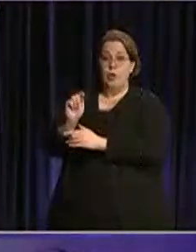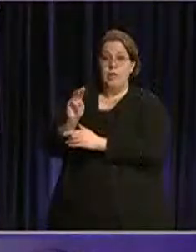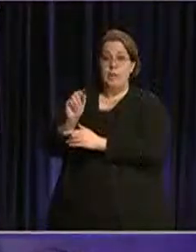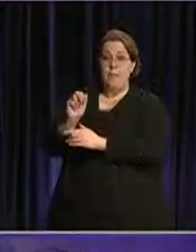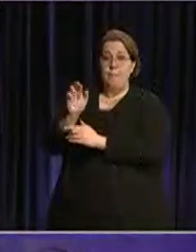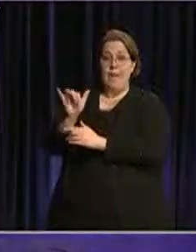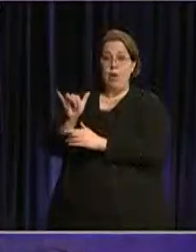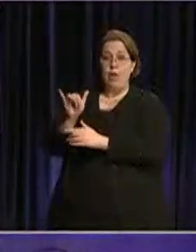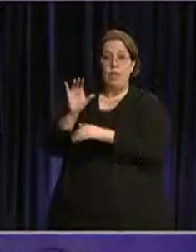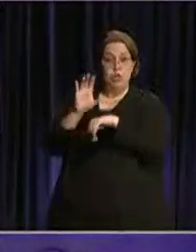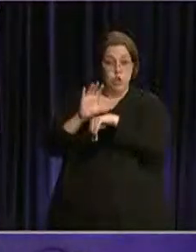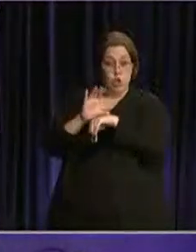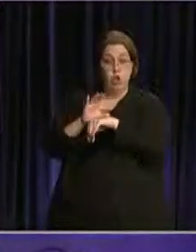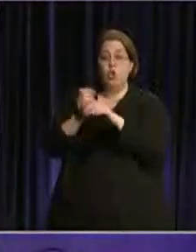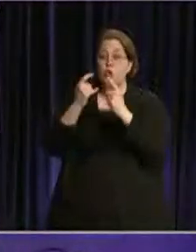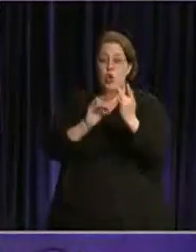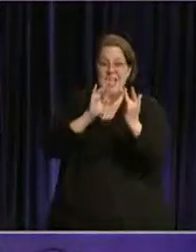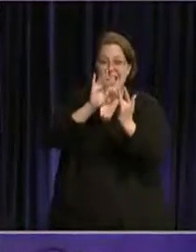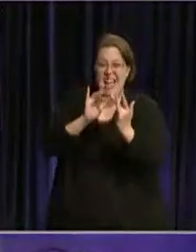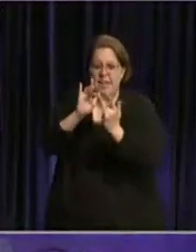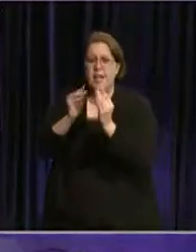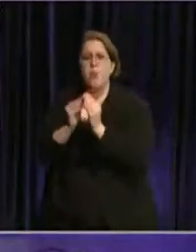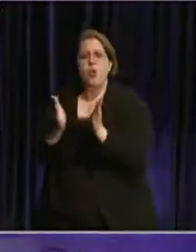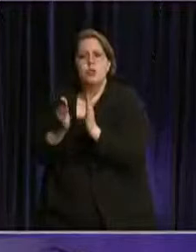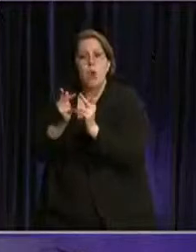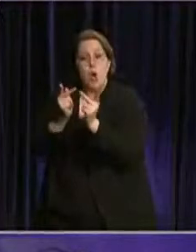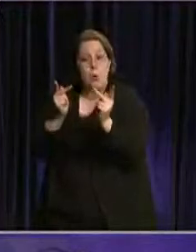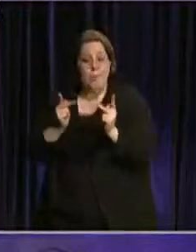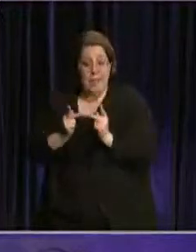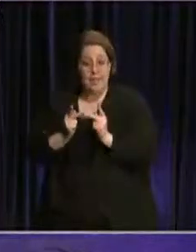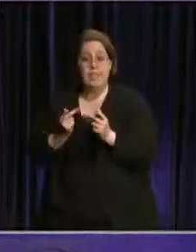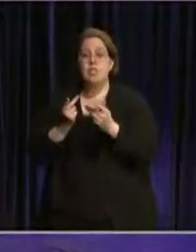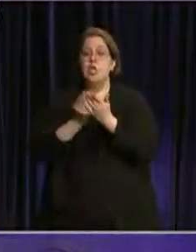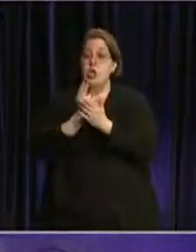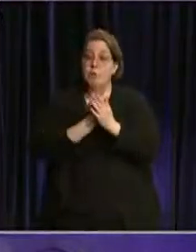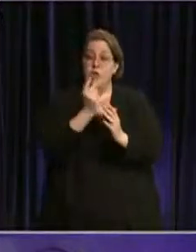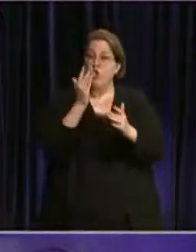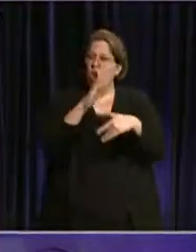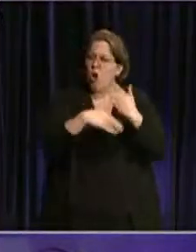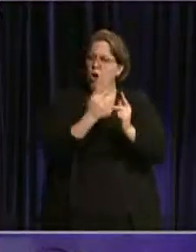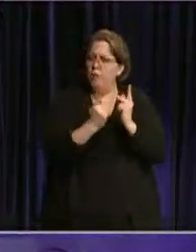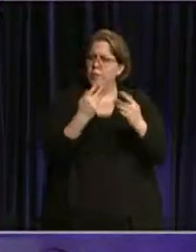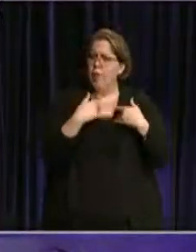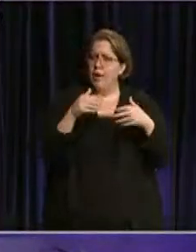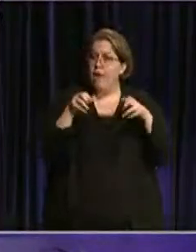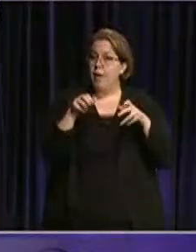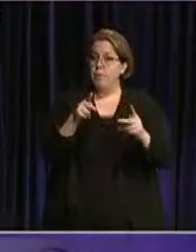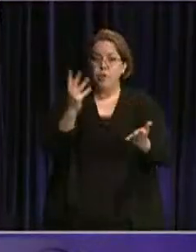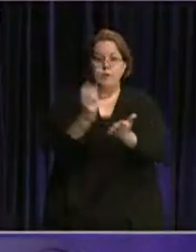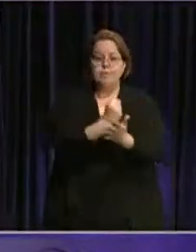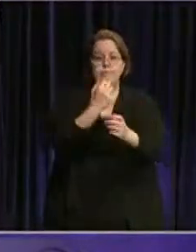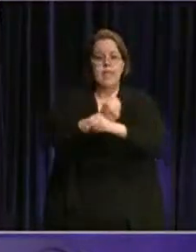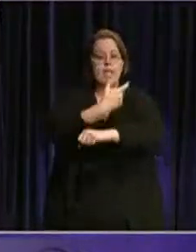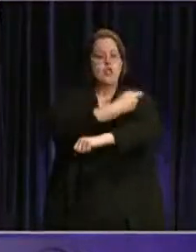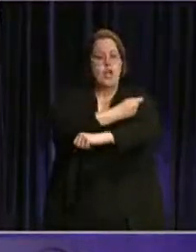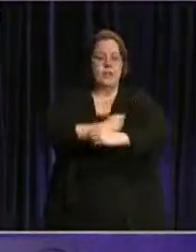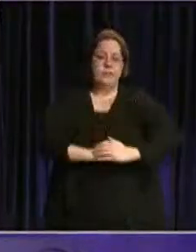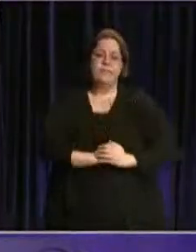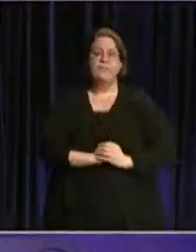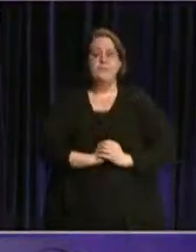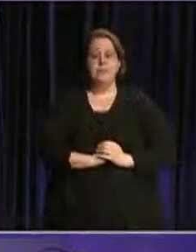out to smaller venues and try to make sure everybody has that opportunity to get the